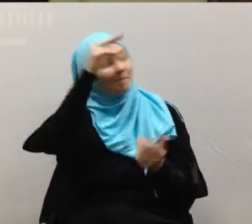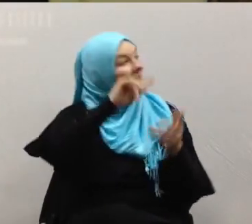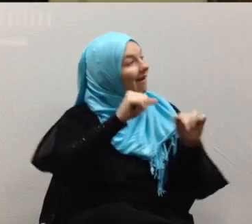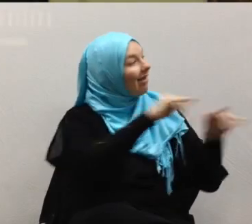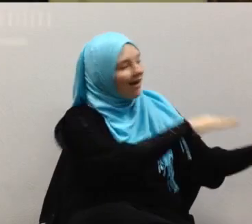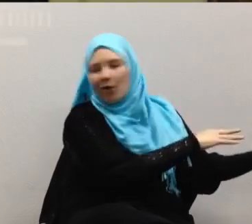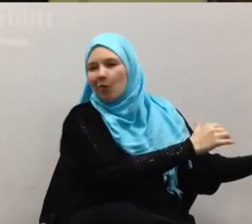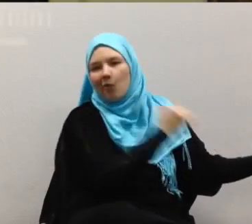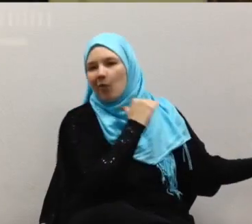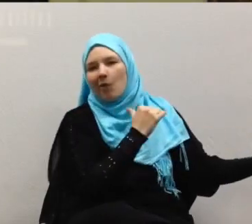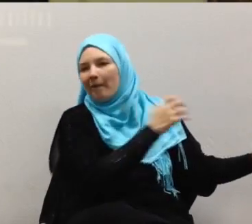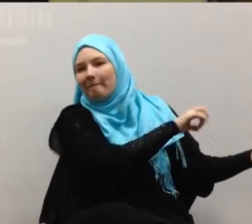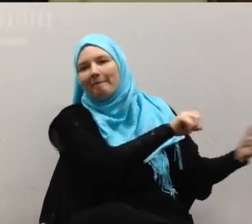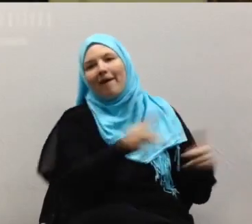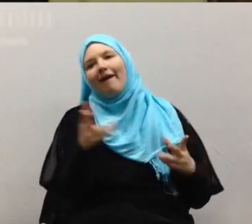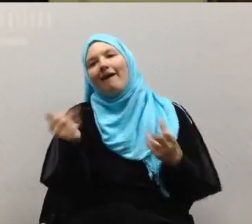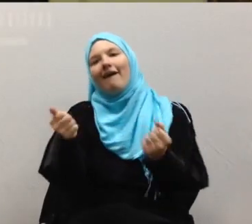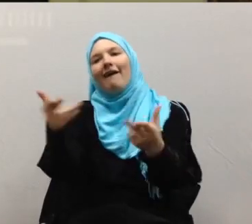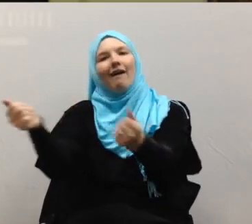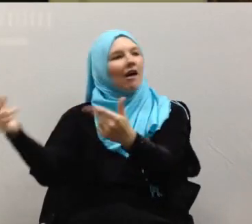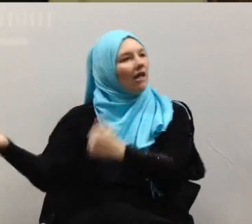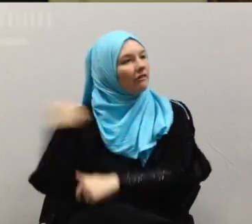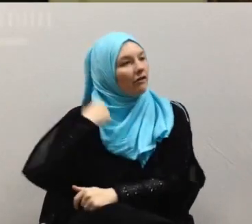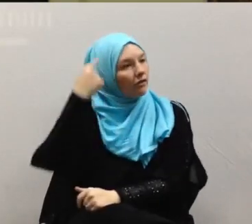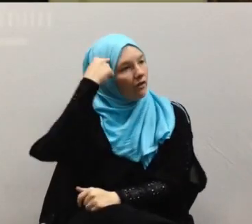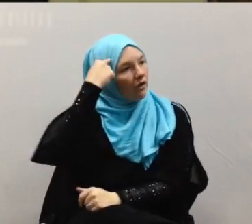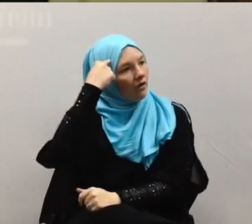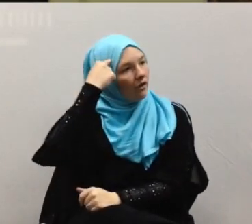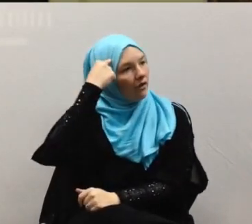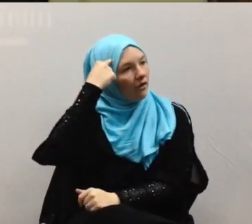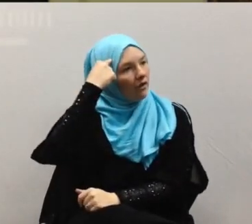That's what they thought, and they wished.